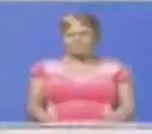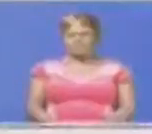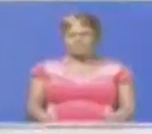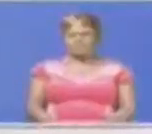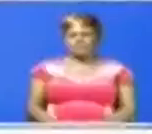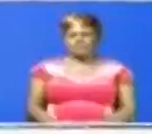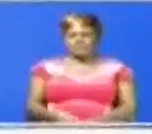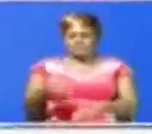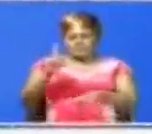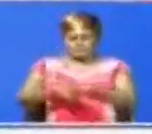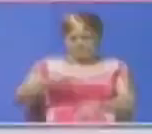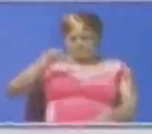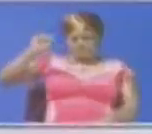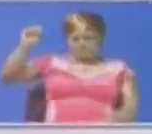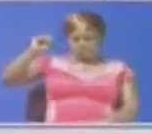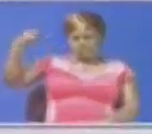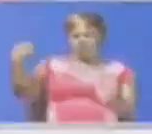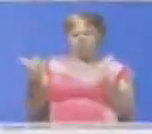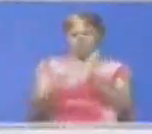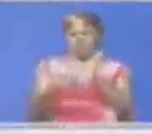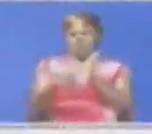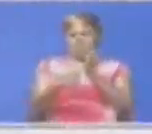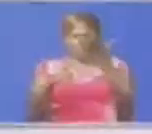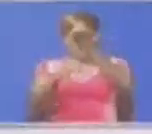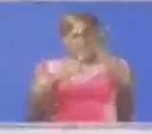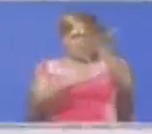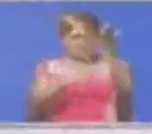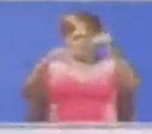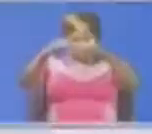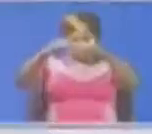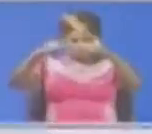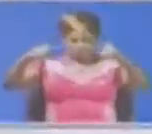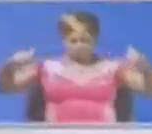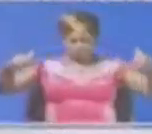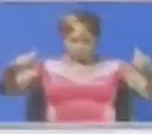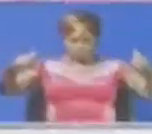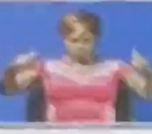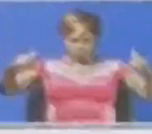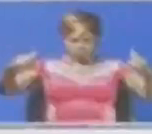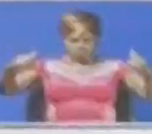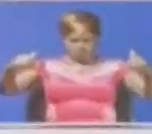But in moments of political uncertainty, the bridge becomes more of a division than a unifier.